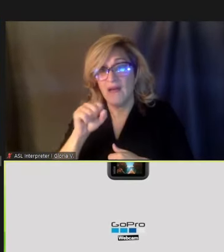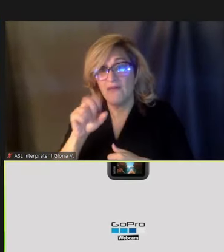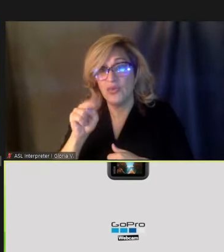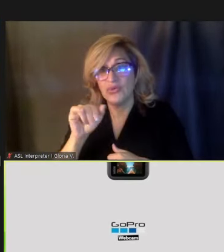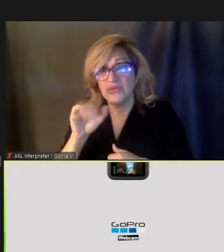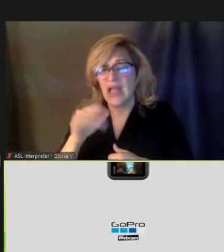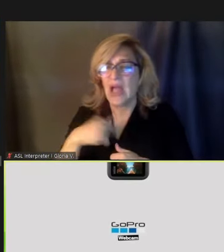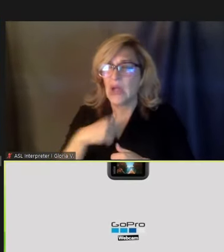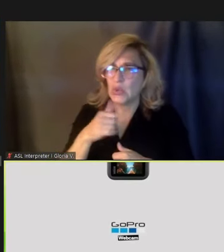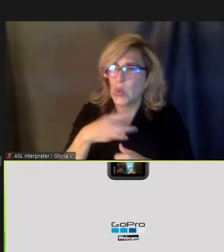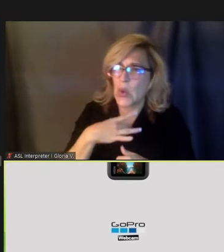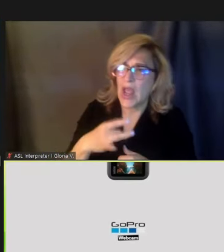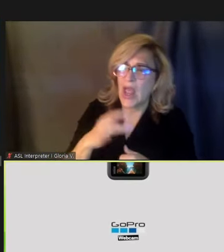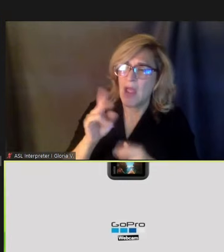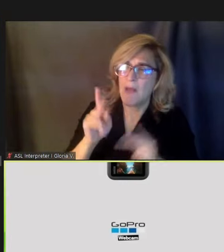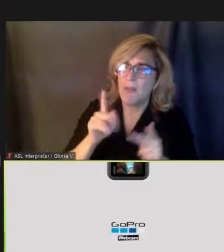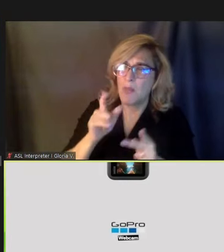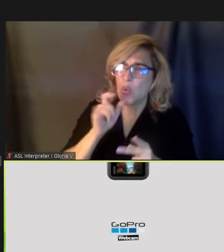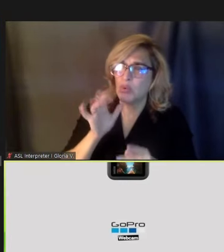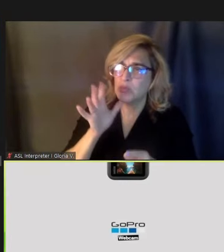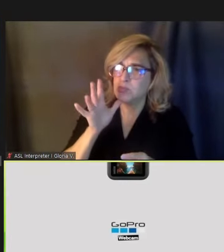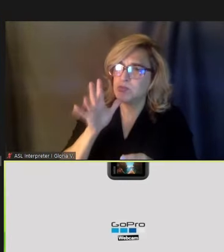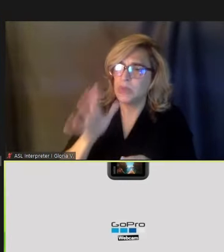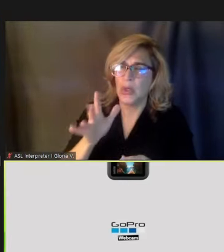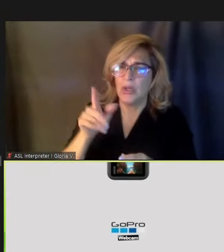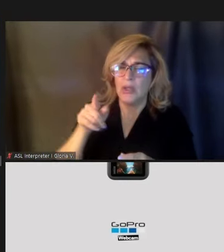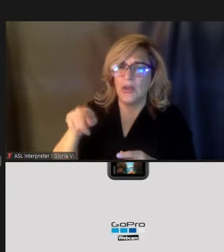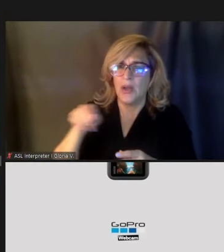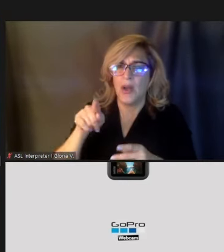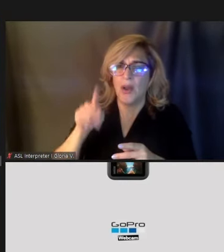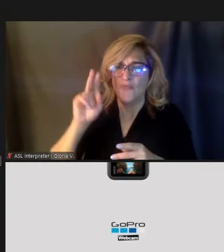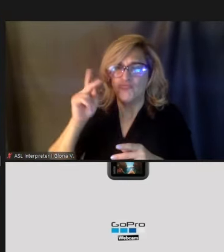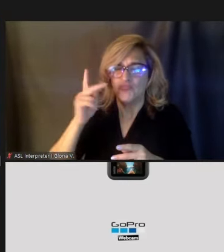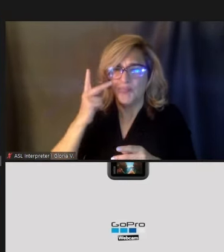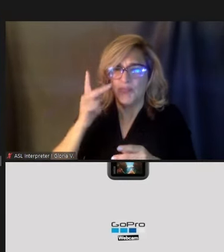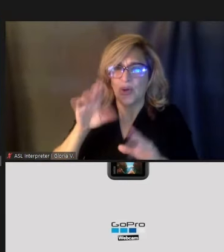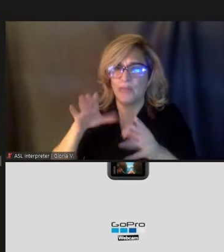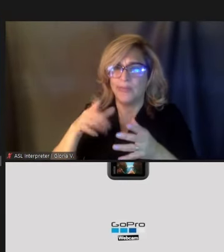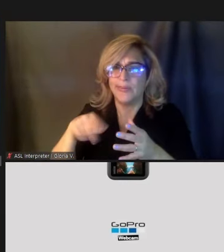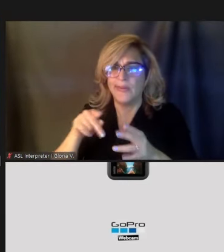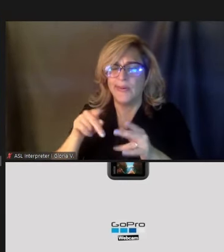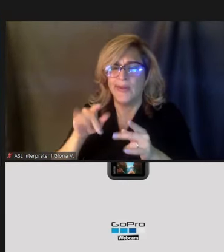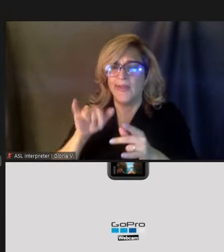corrupt agencies like the MTA that run it. Thank you. And that's it.